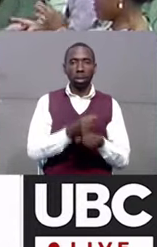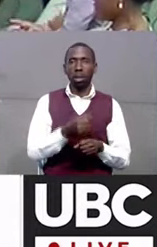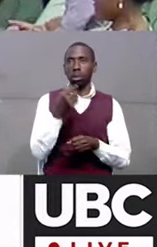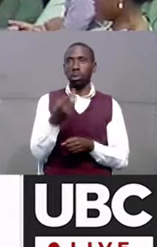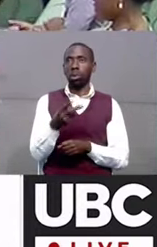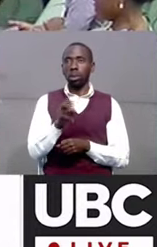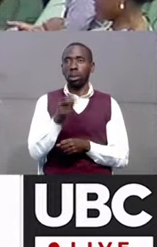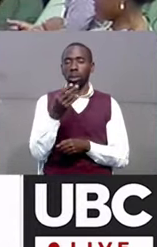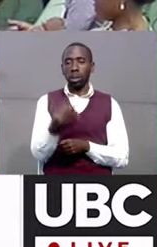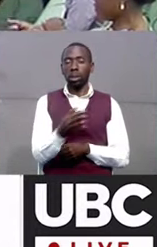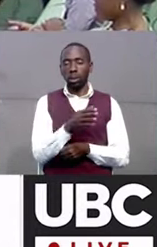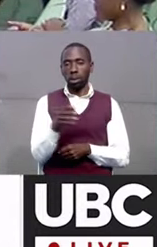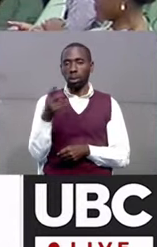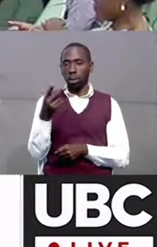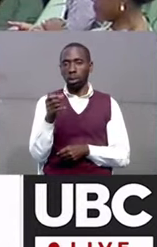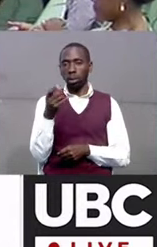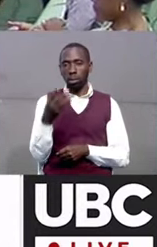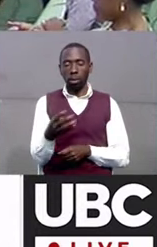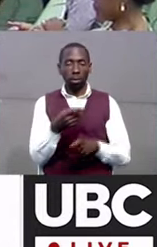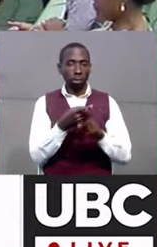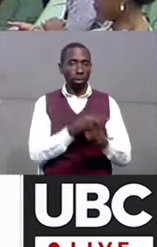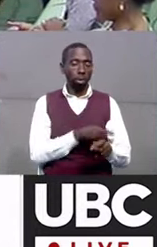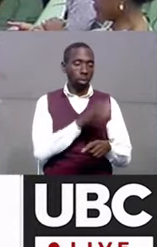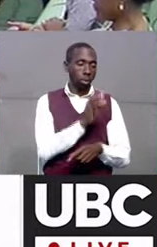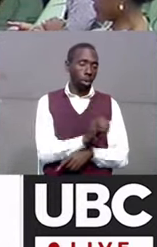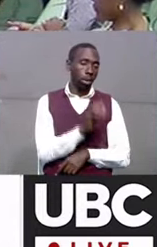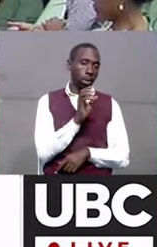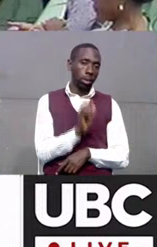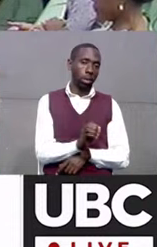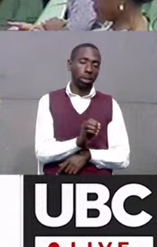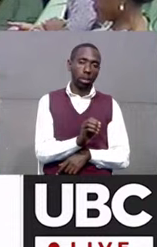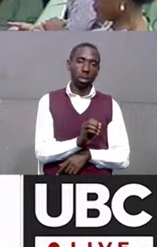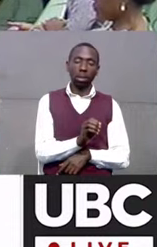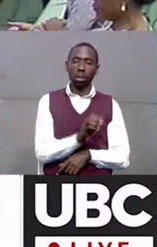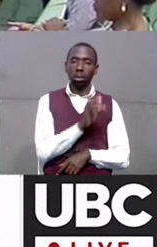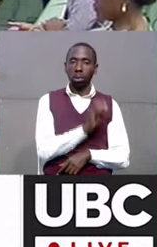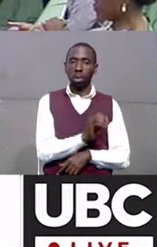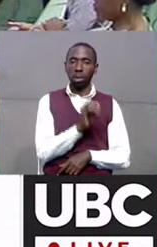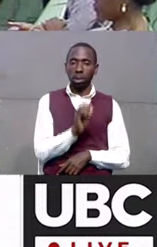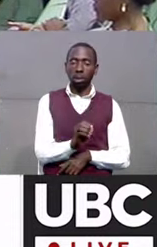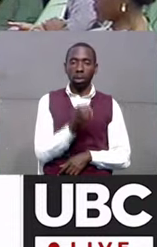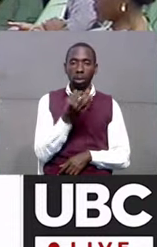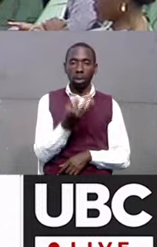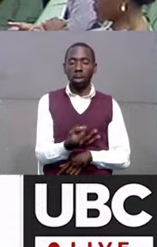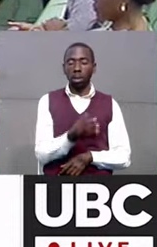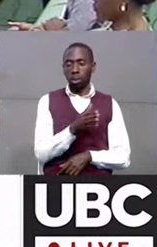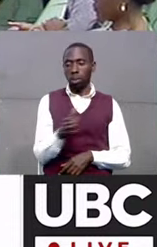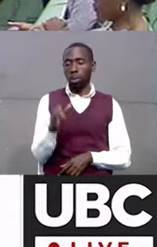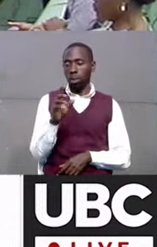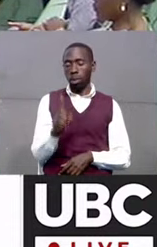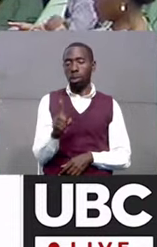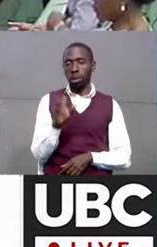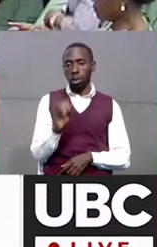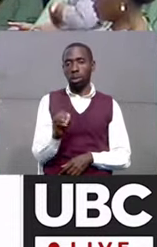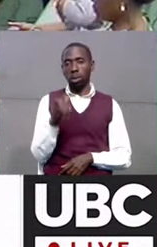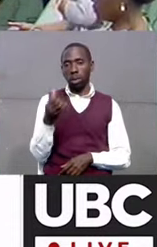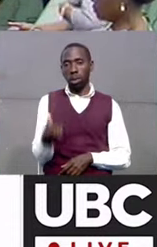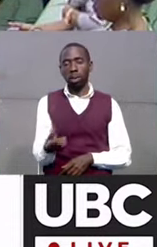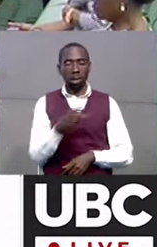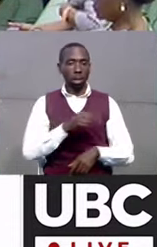2023-2024 from vote 013 Minister of Education and Sports to vote 166 the National Council of Sports.